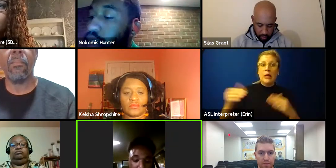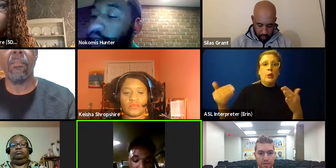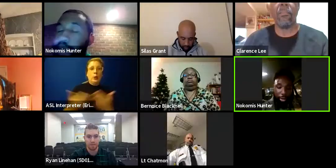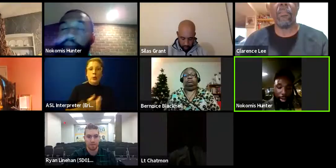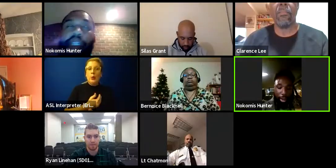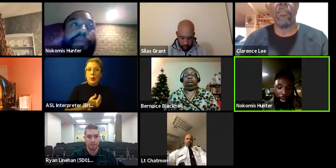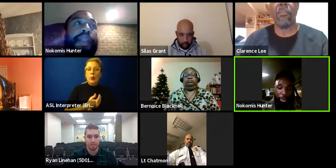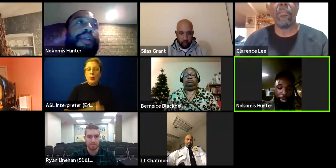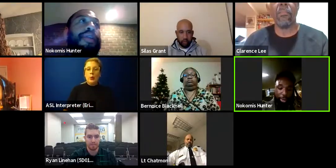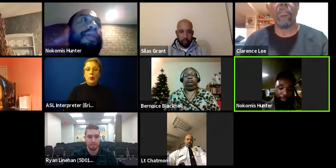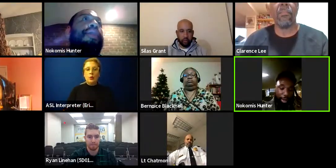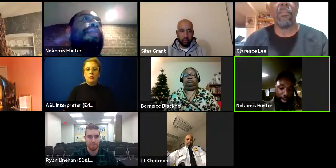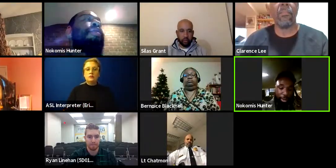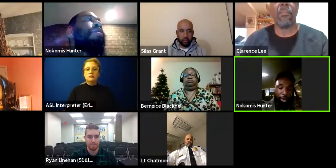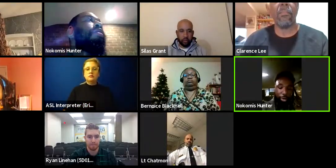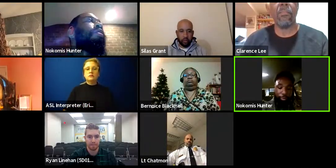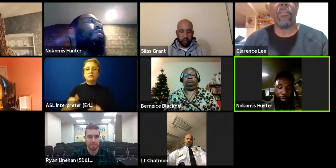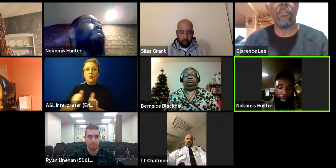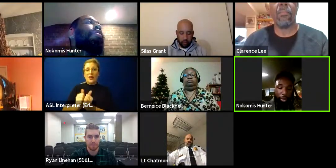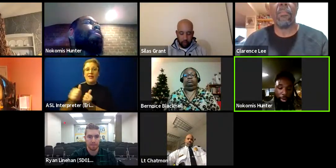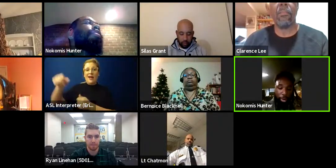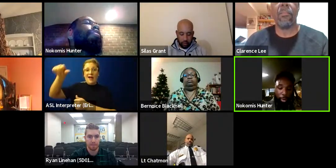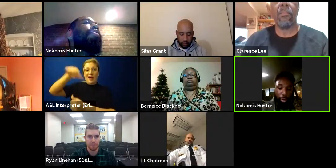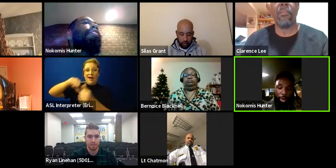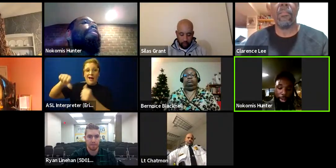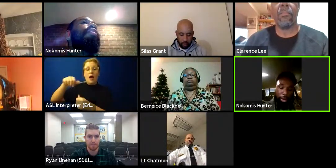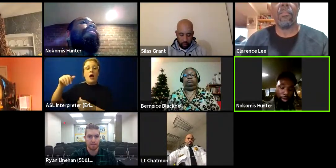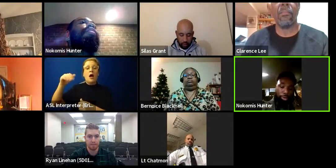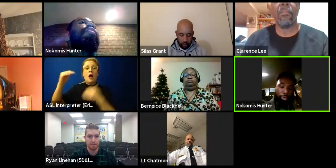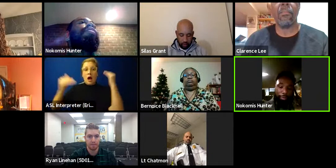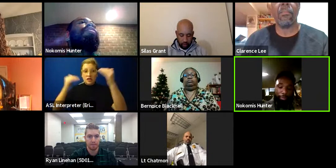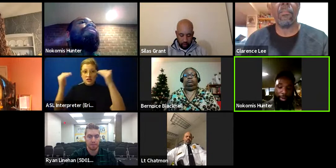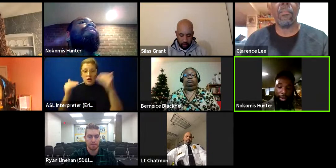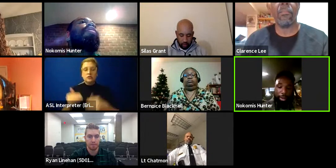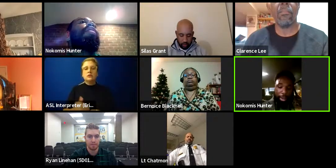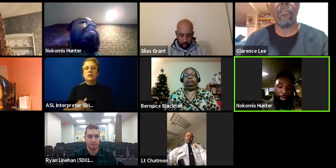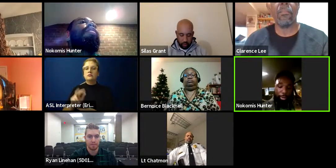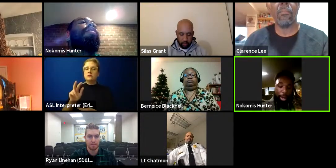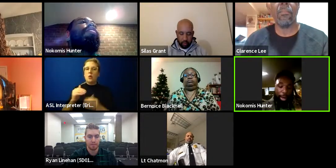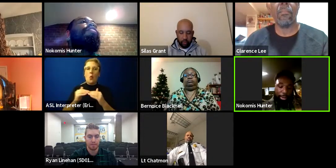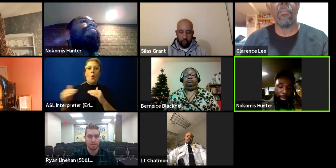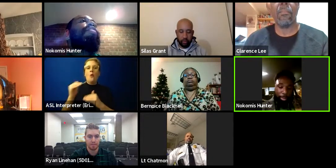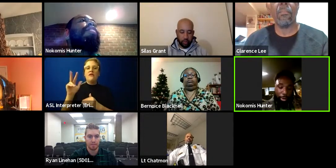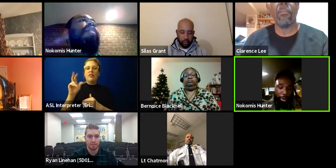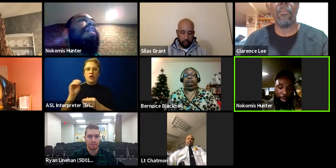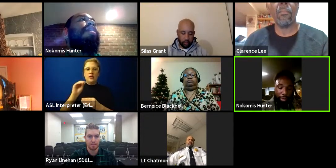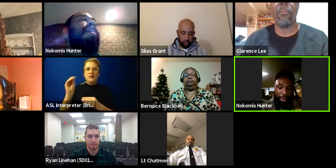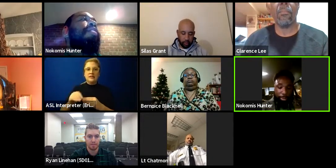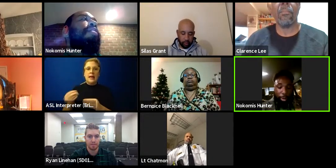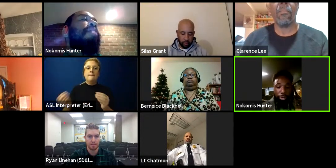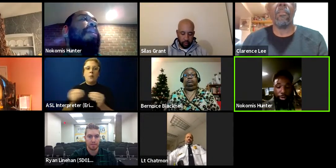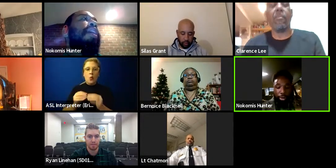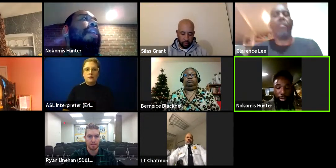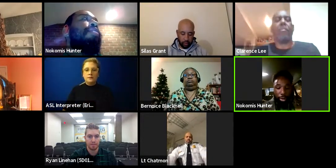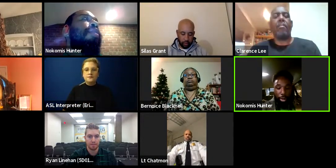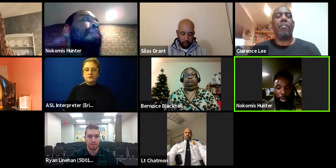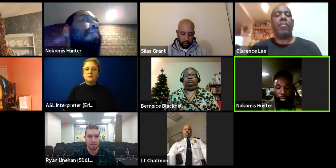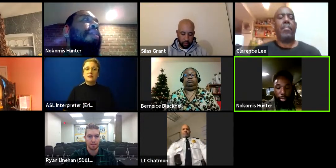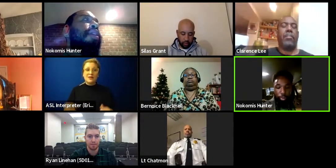among adults aged 25 to 34. Work and social event led to the highest amount of